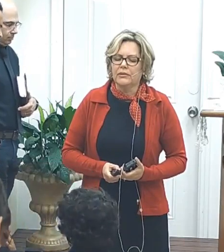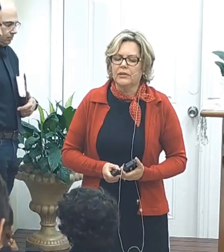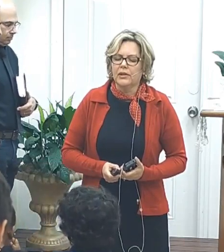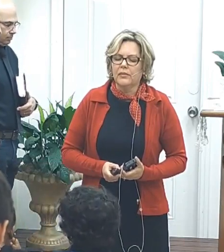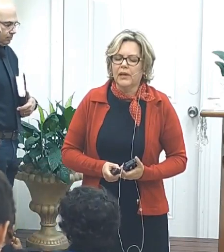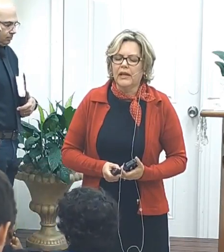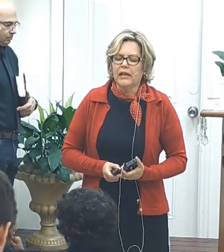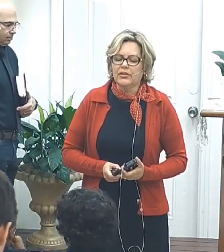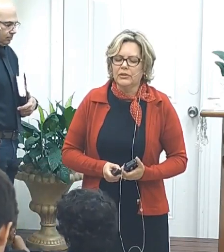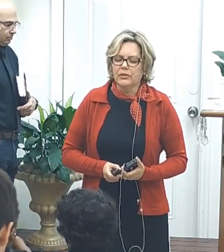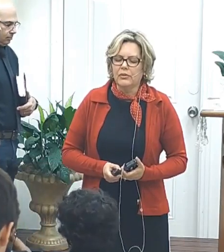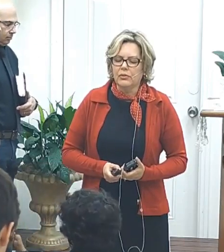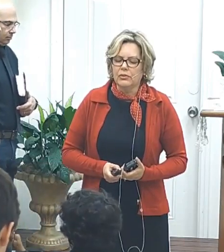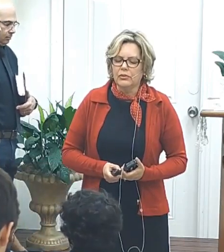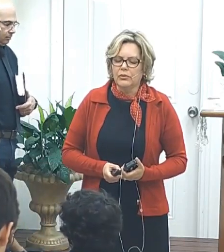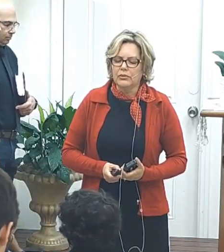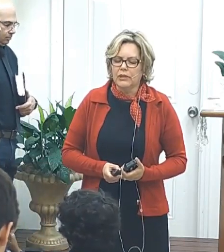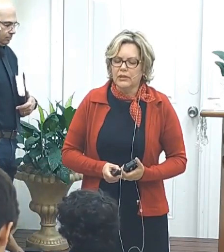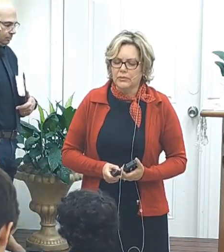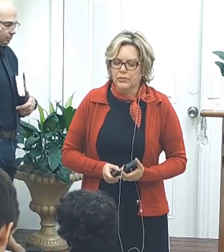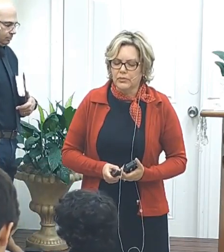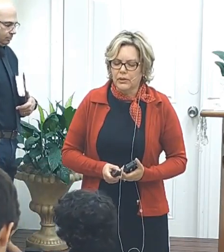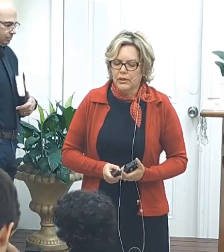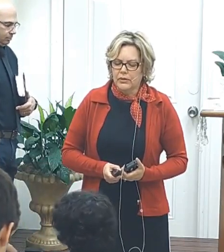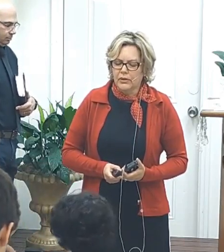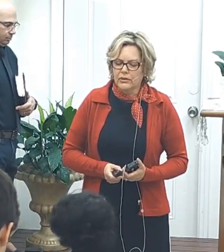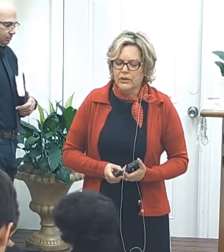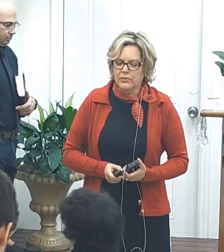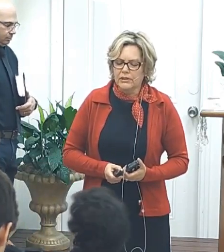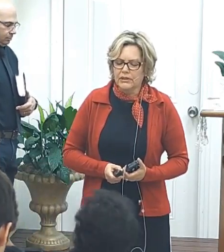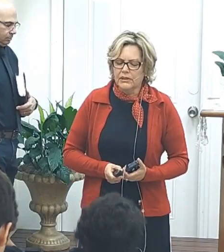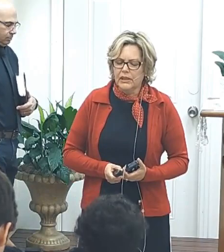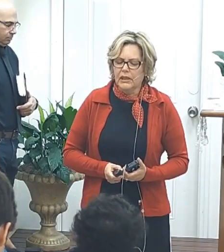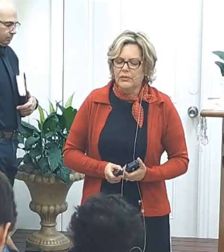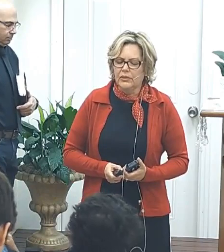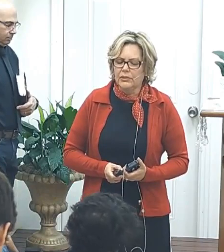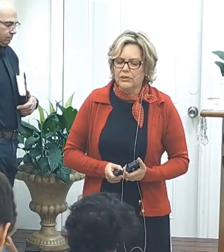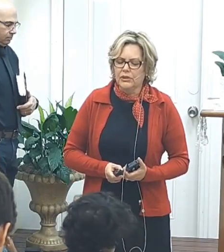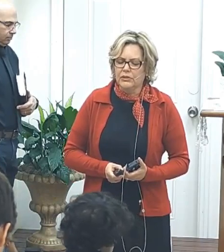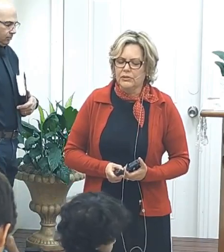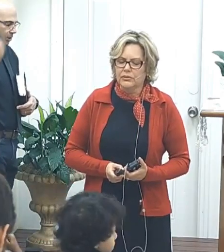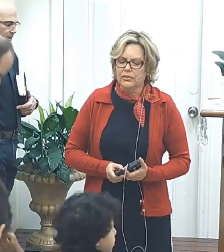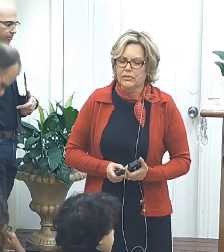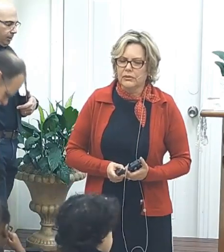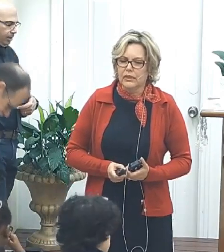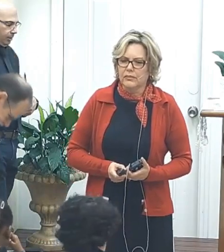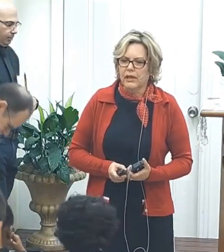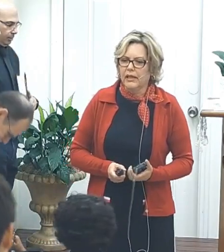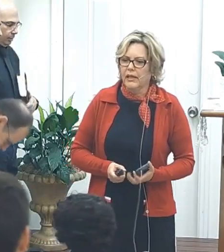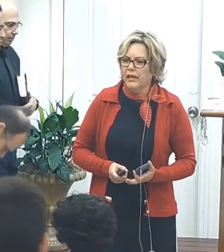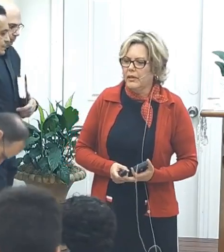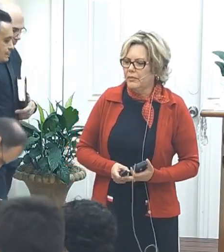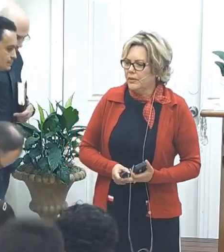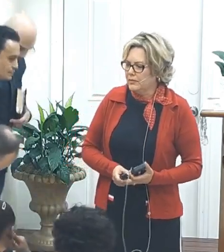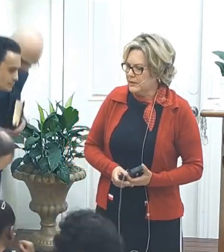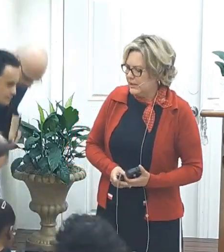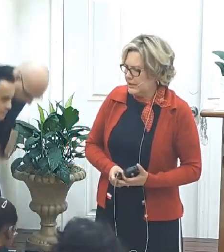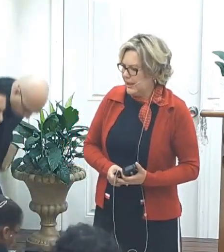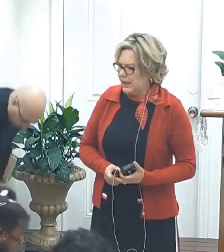leave this place already prepared for this meeting with the Lord. We pray to you, therefore, in the name of